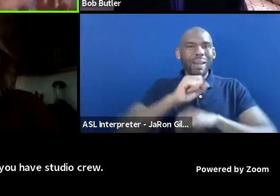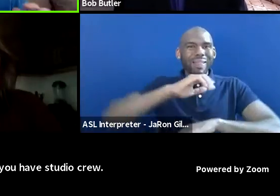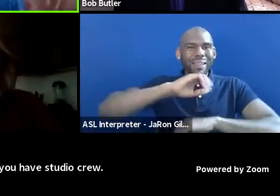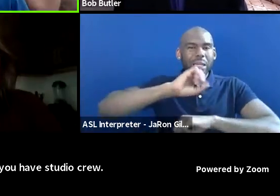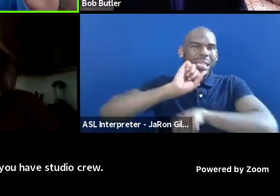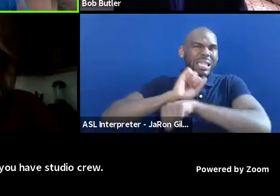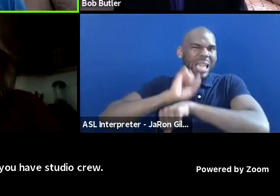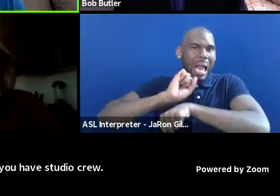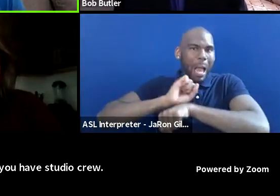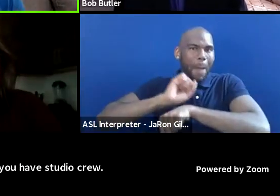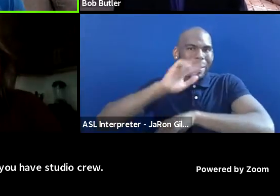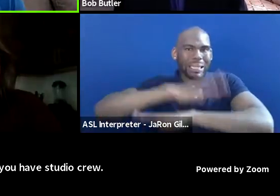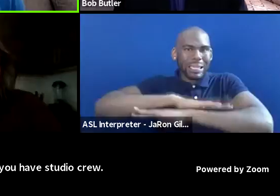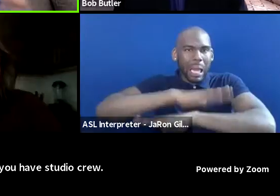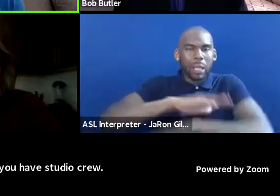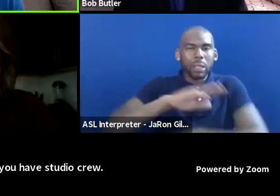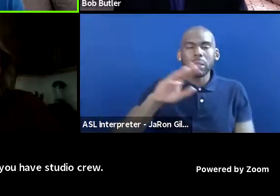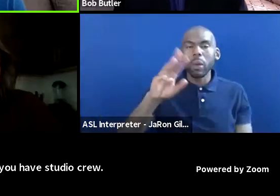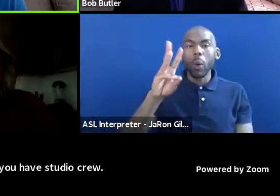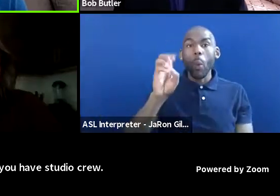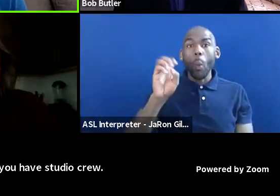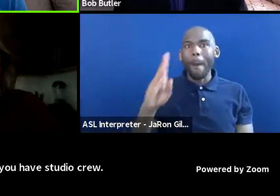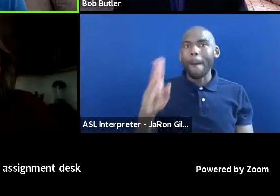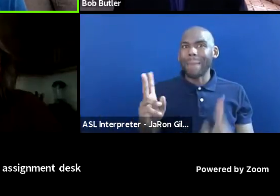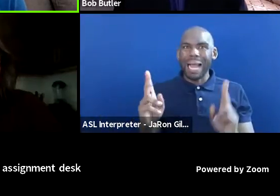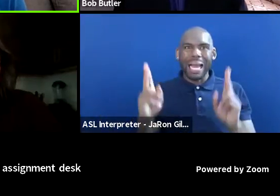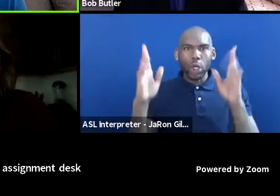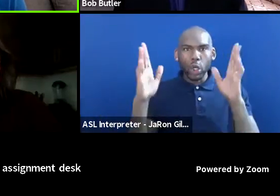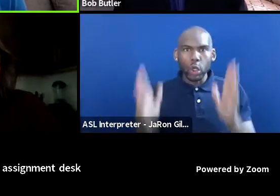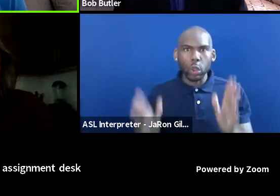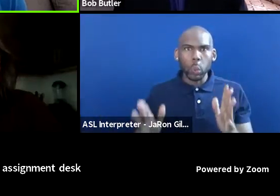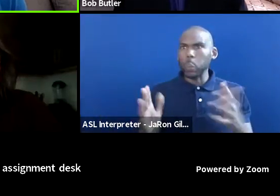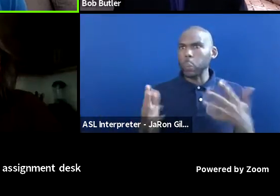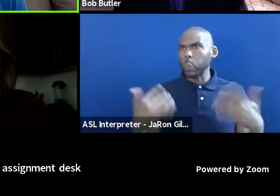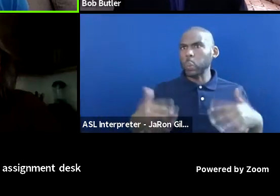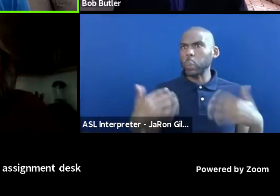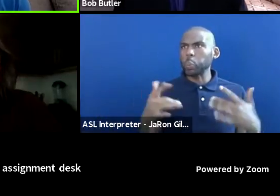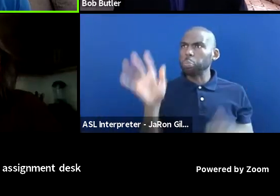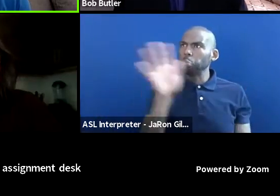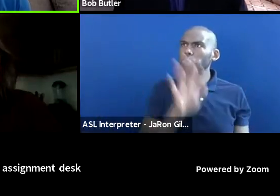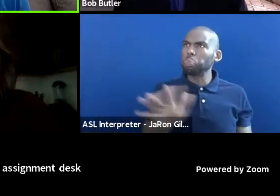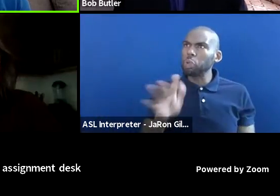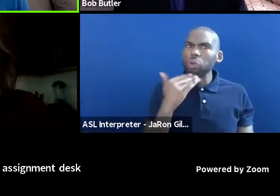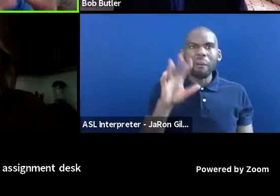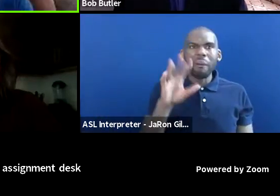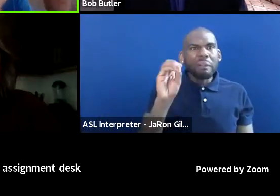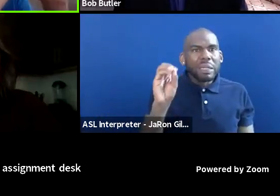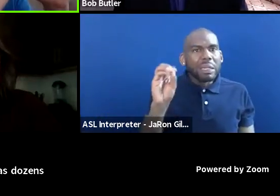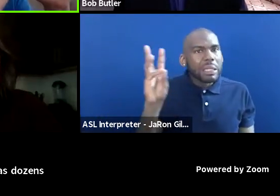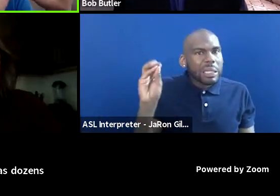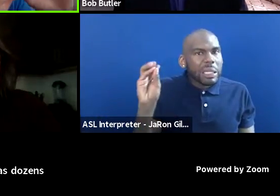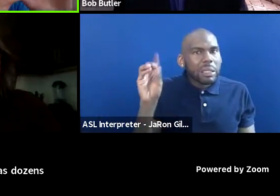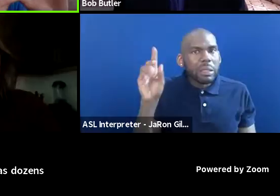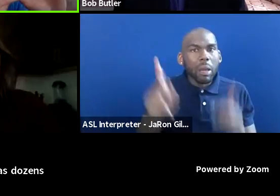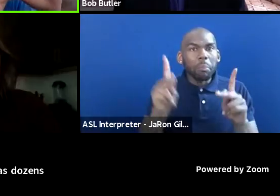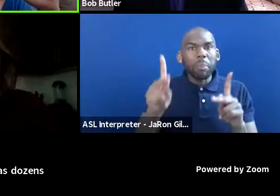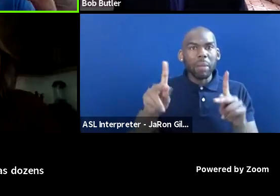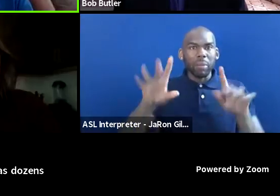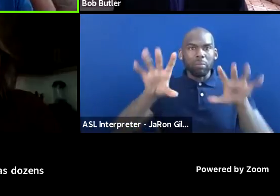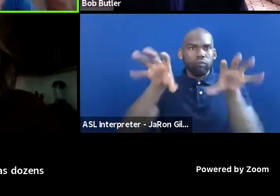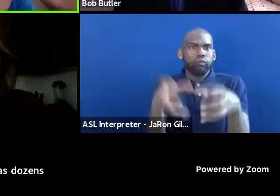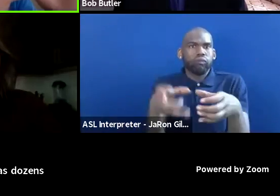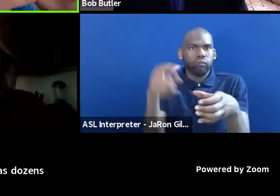web editors, and it's dozens. It's probably a good, 50 or 60 people just